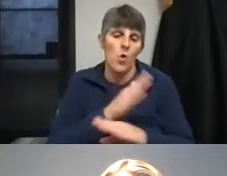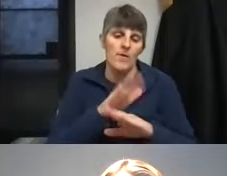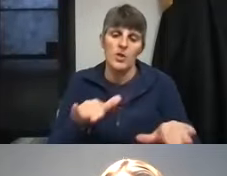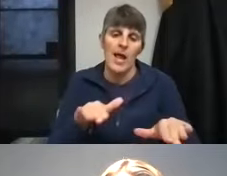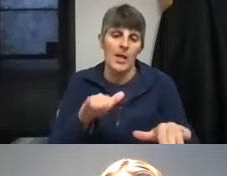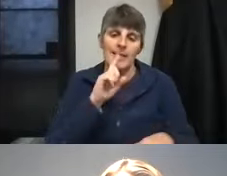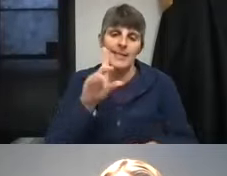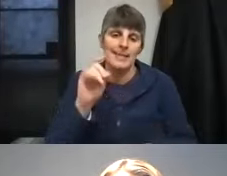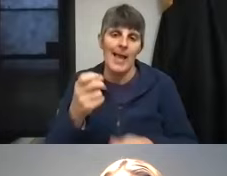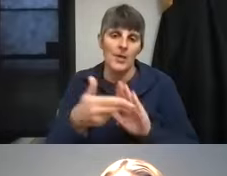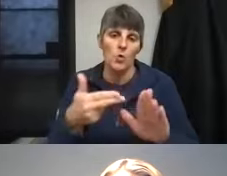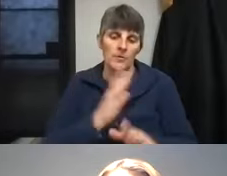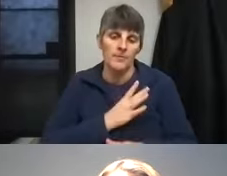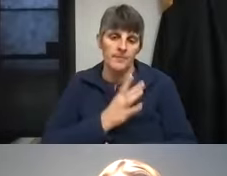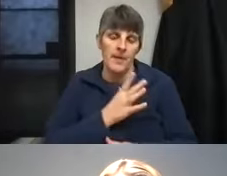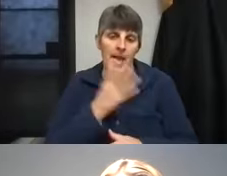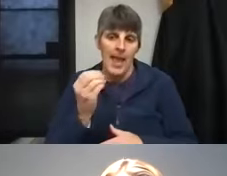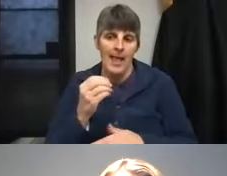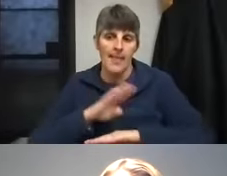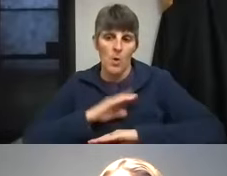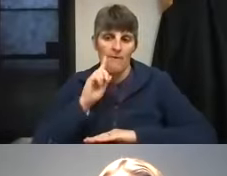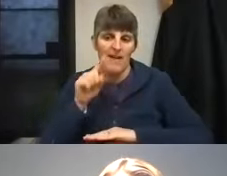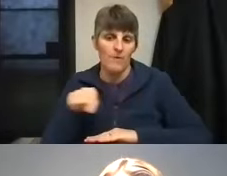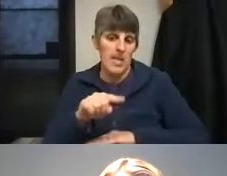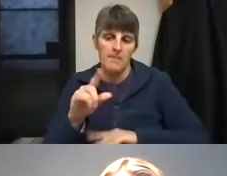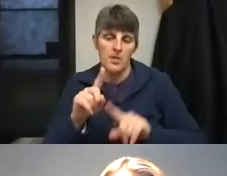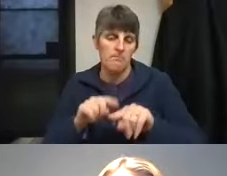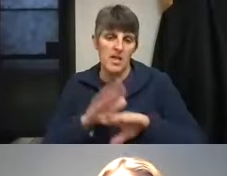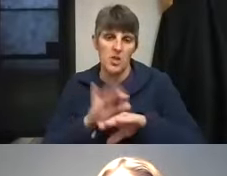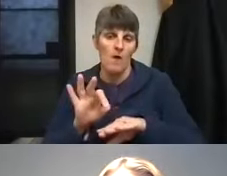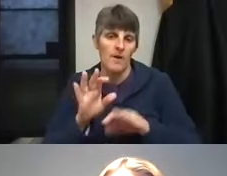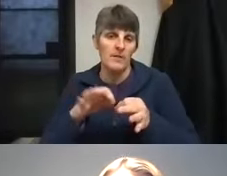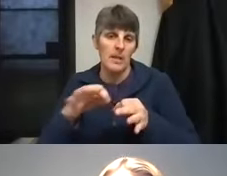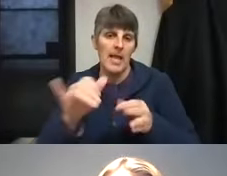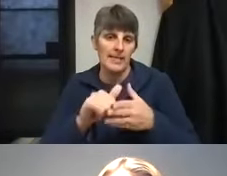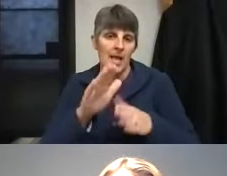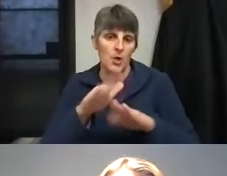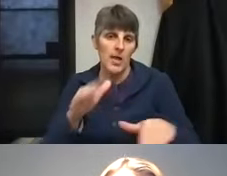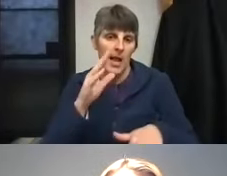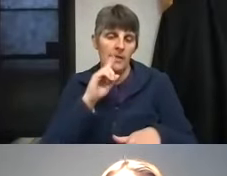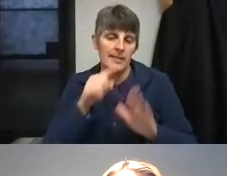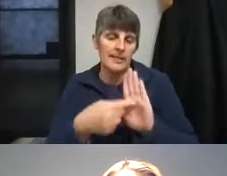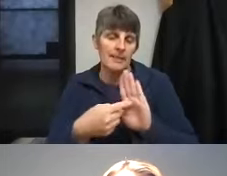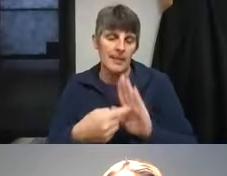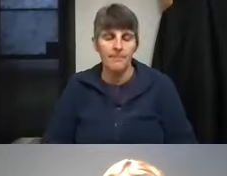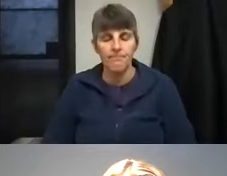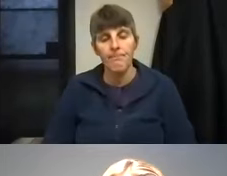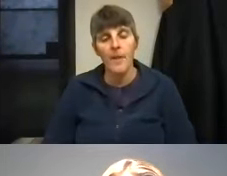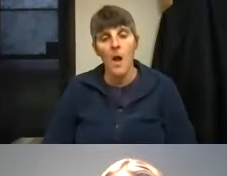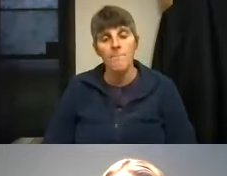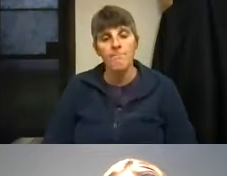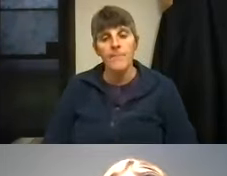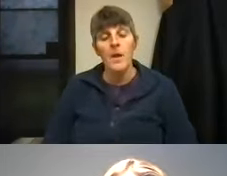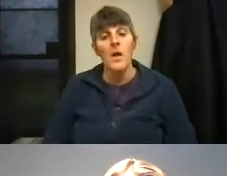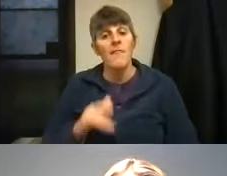is diagnosed, and they qualify for them just based off of the delays that your child is exhibiting.